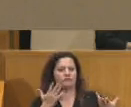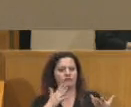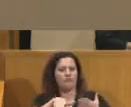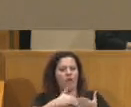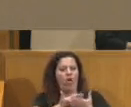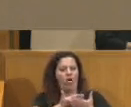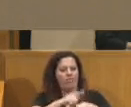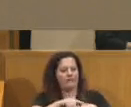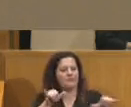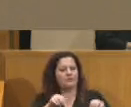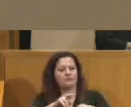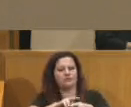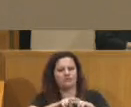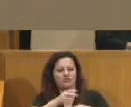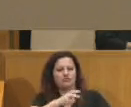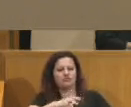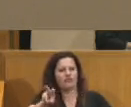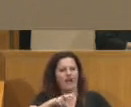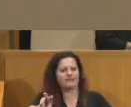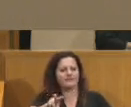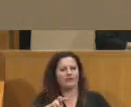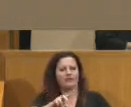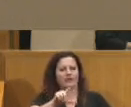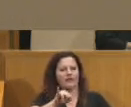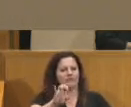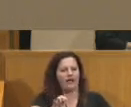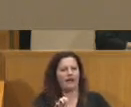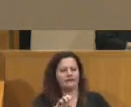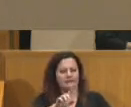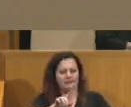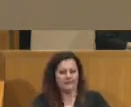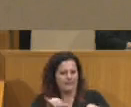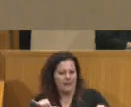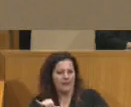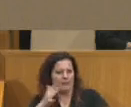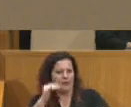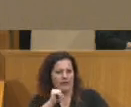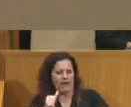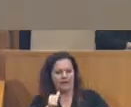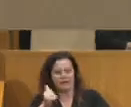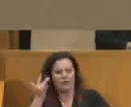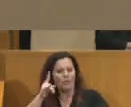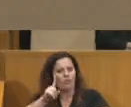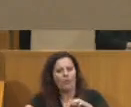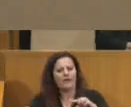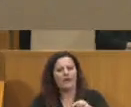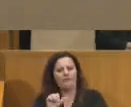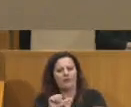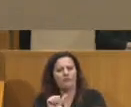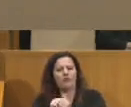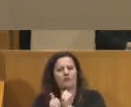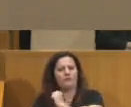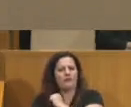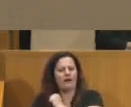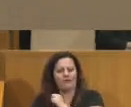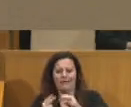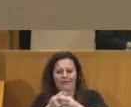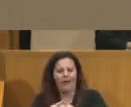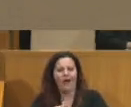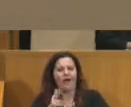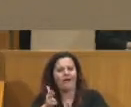come to our community to bring jobs and business opportunities. But anyone that wants to do business with our